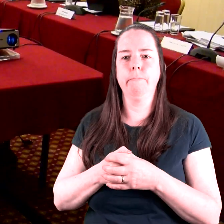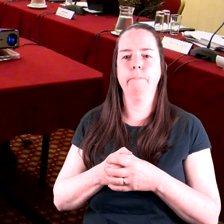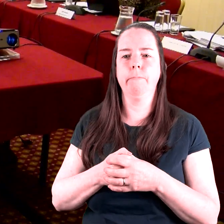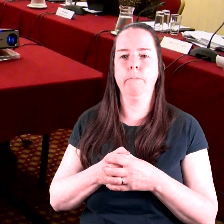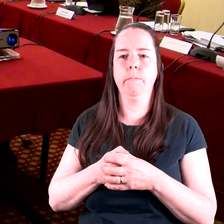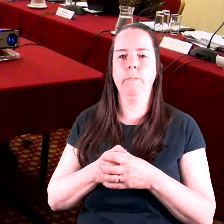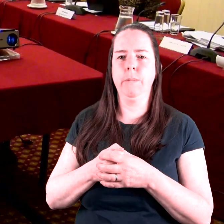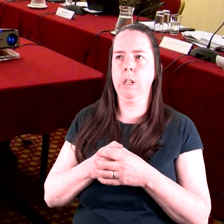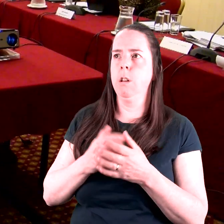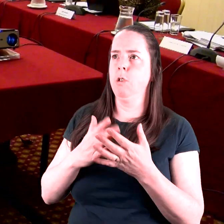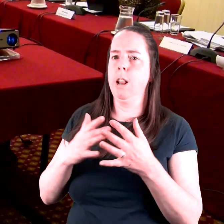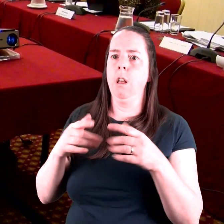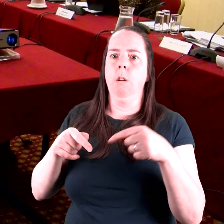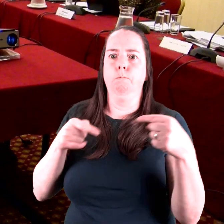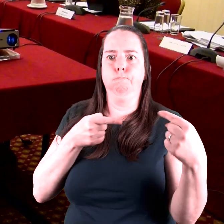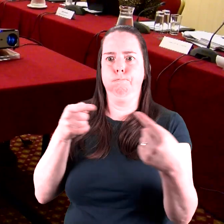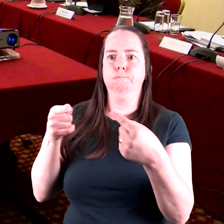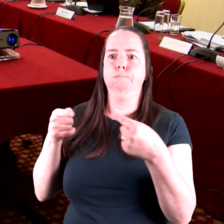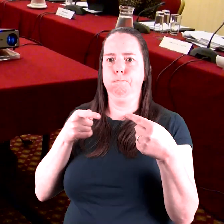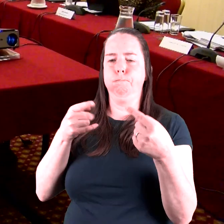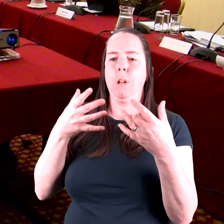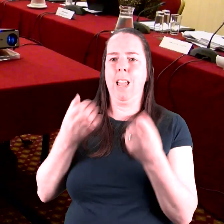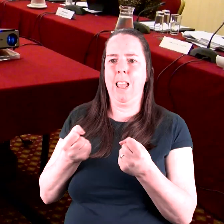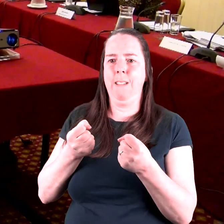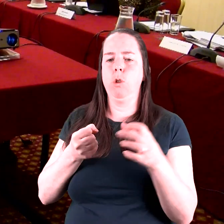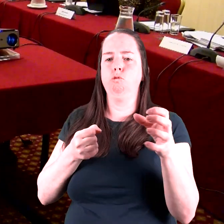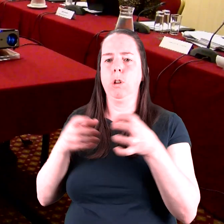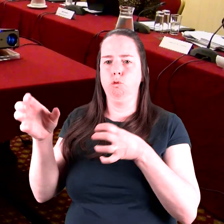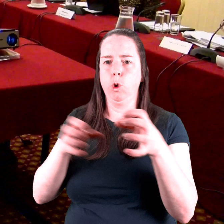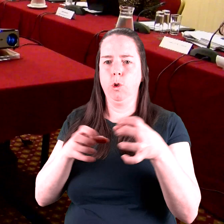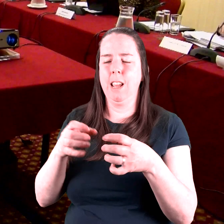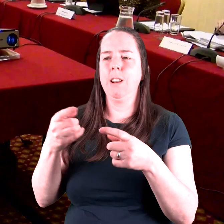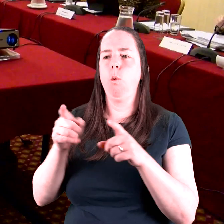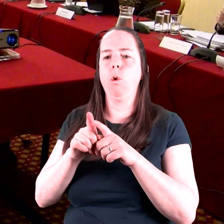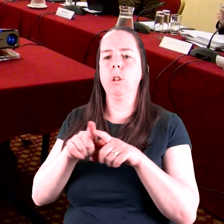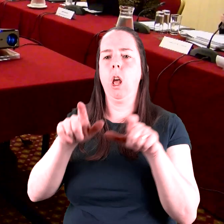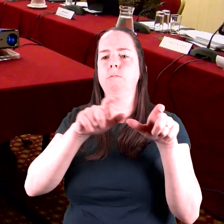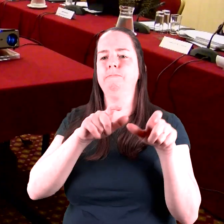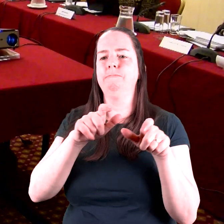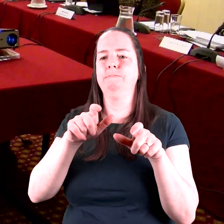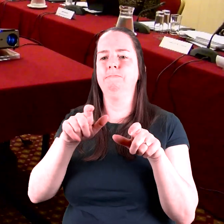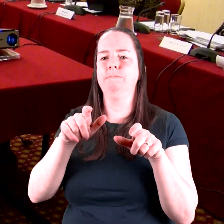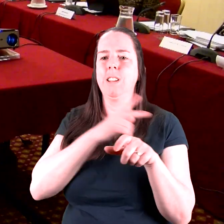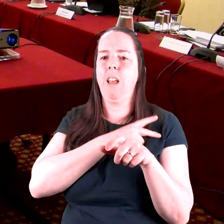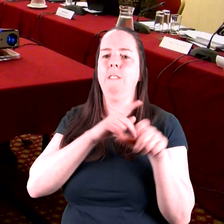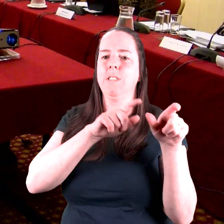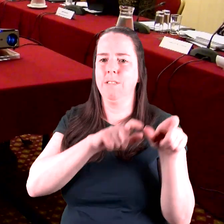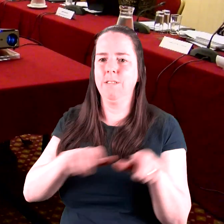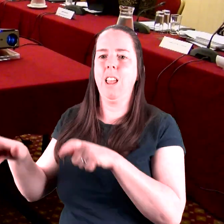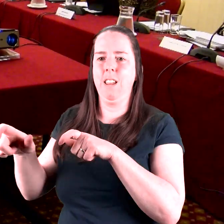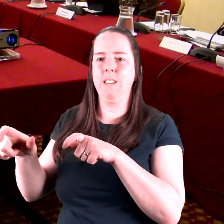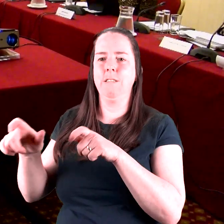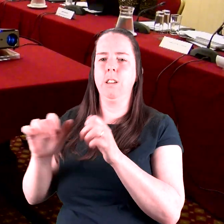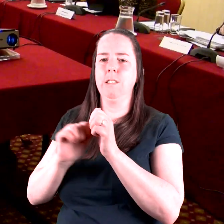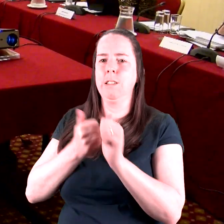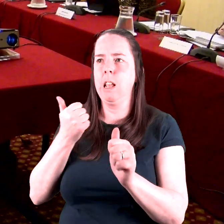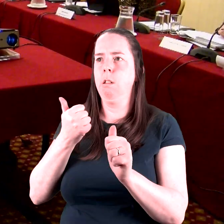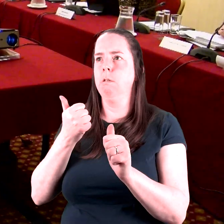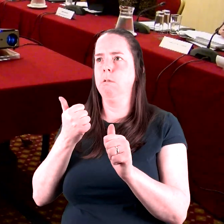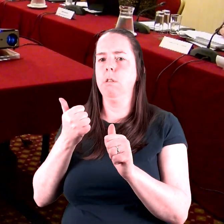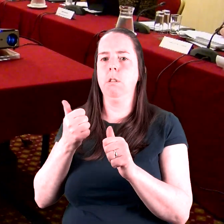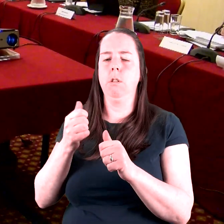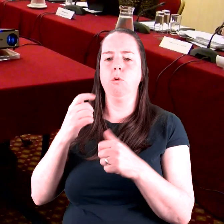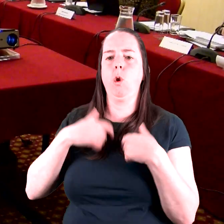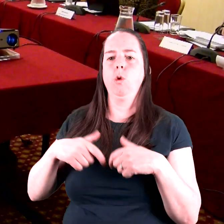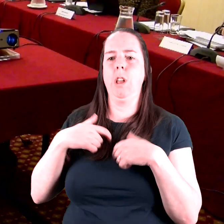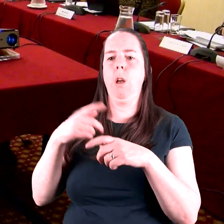are substantial challenges around recruiting and retaining a skilled and sufficient social